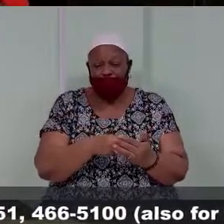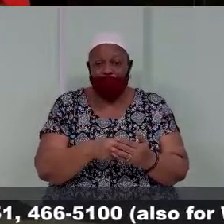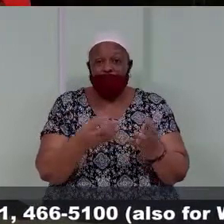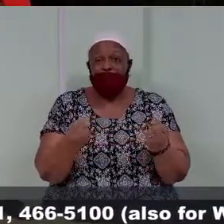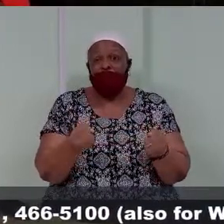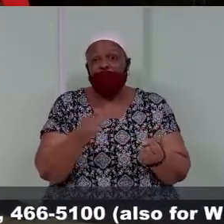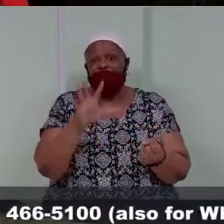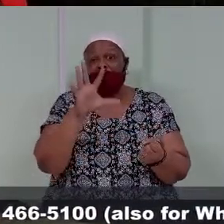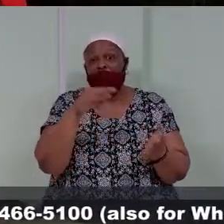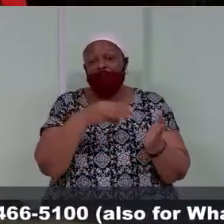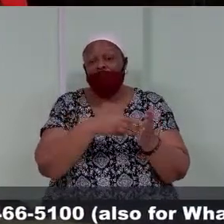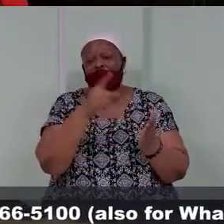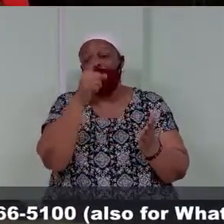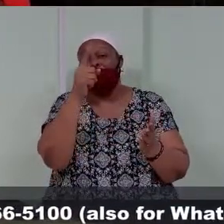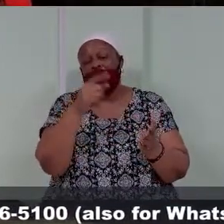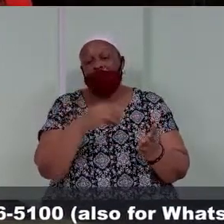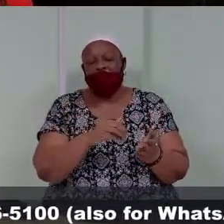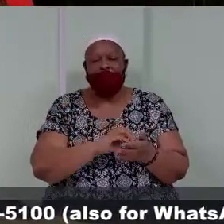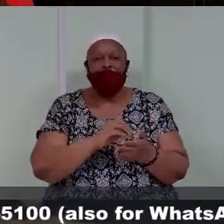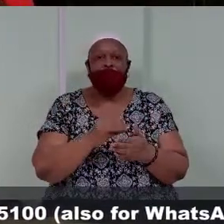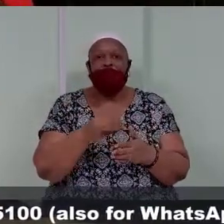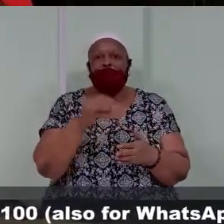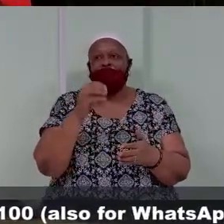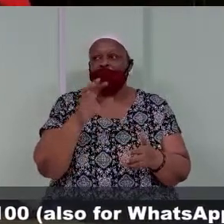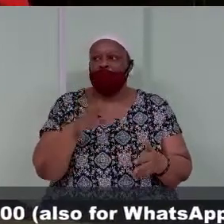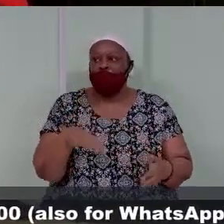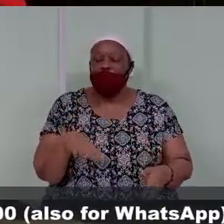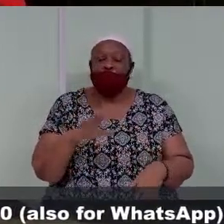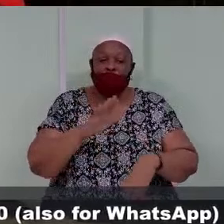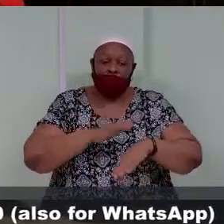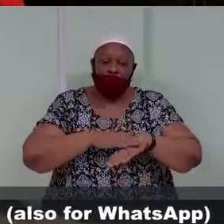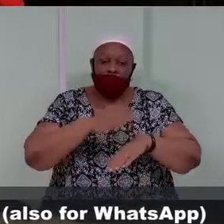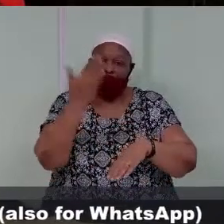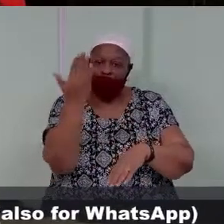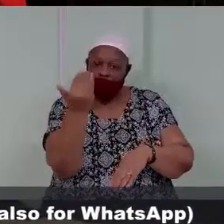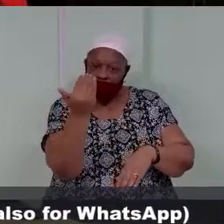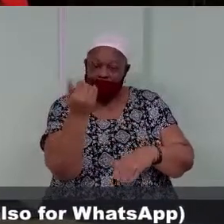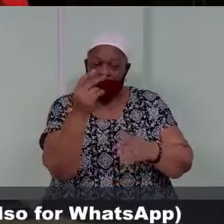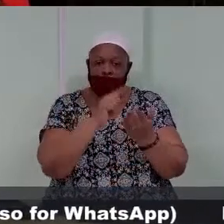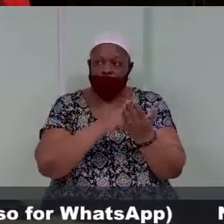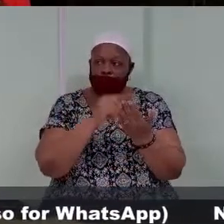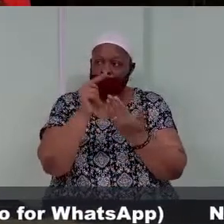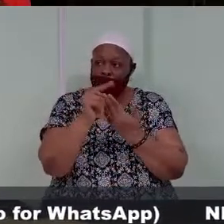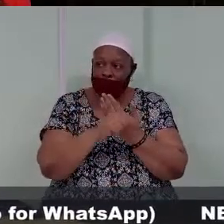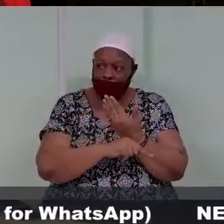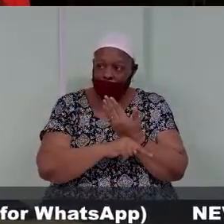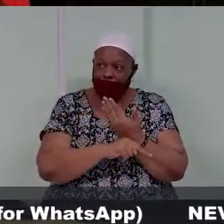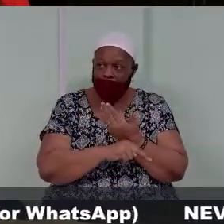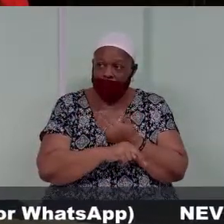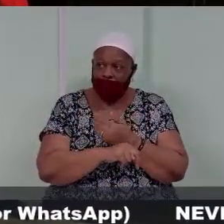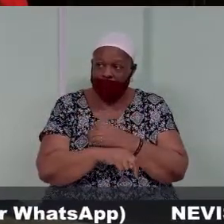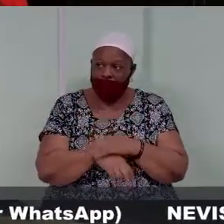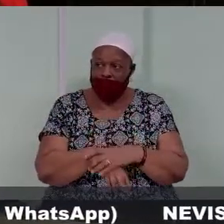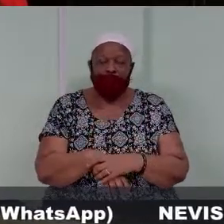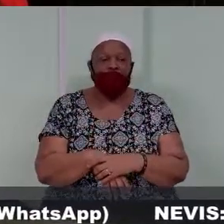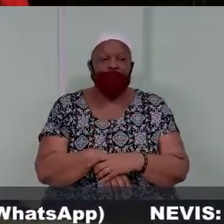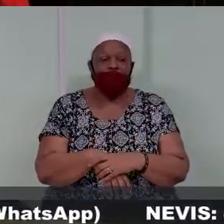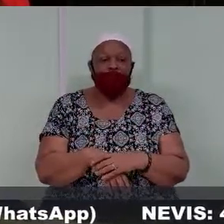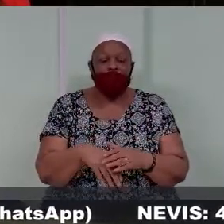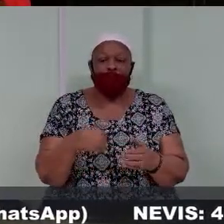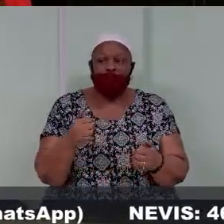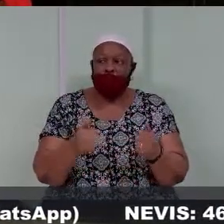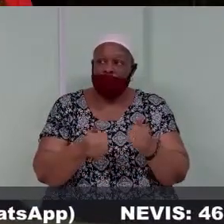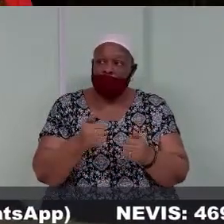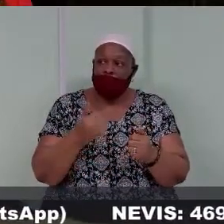So we will be organizing that on the 15th November, which is actually my birthday. It happens to fall on a Sunday.